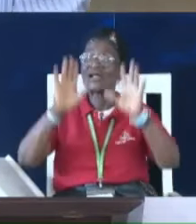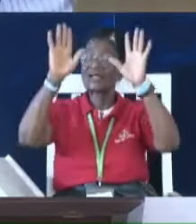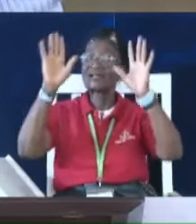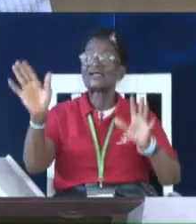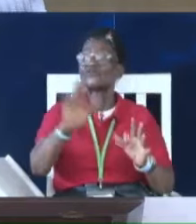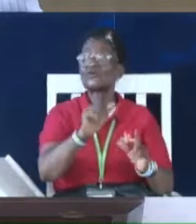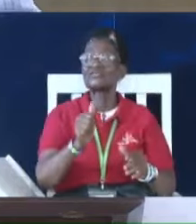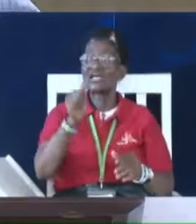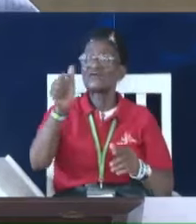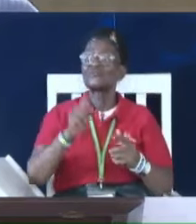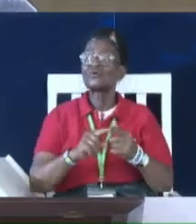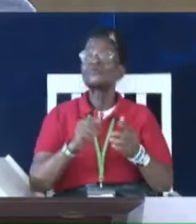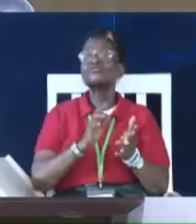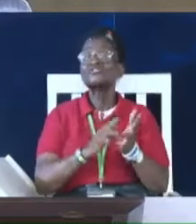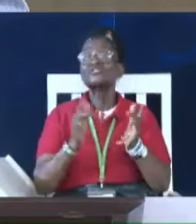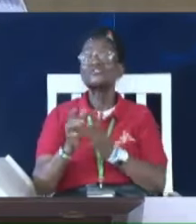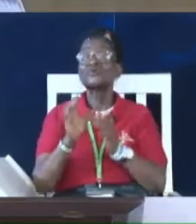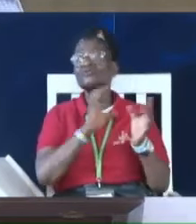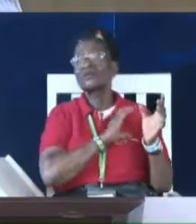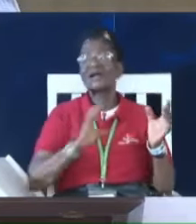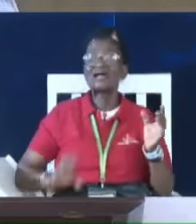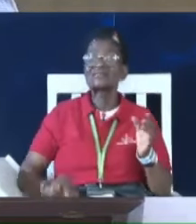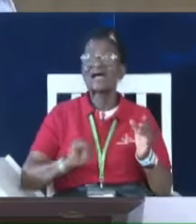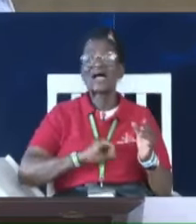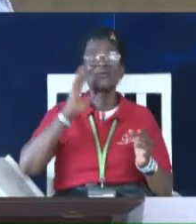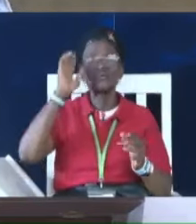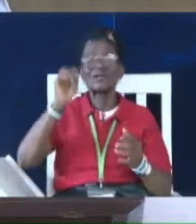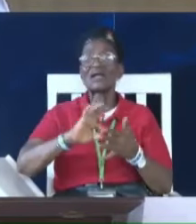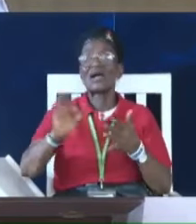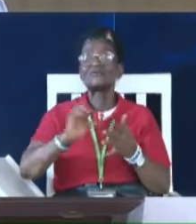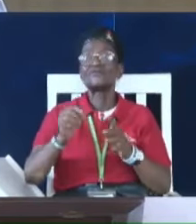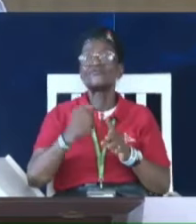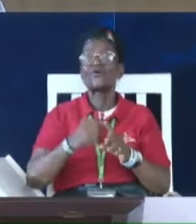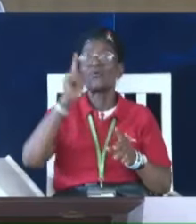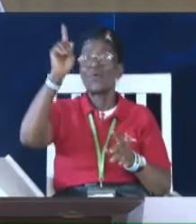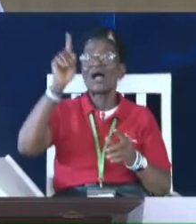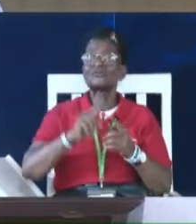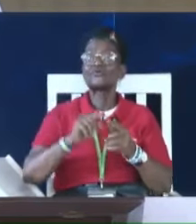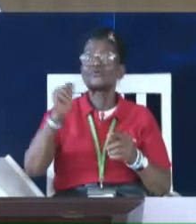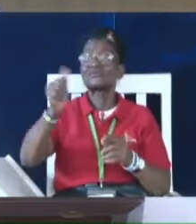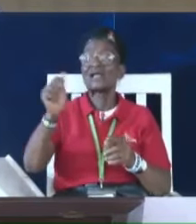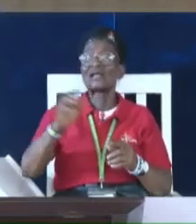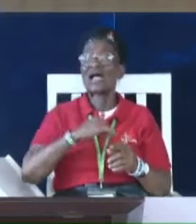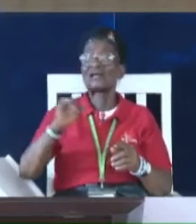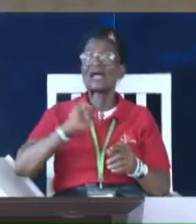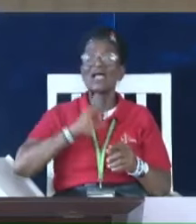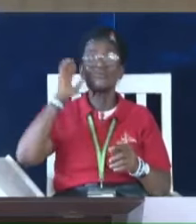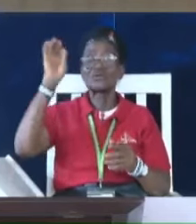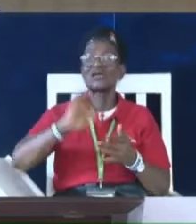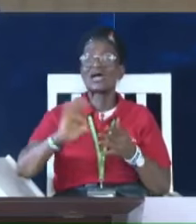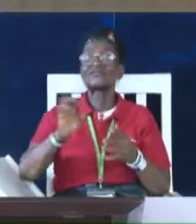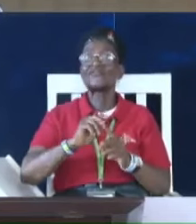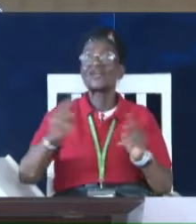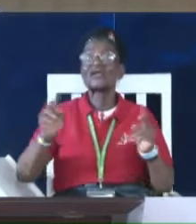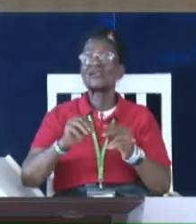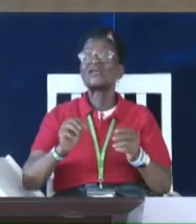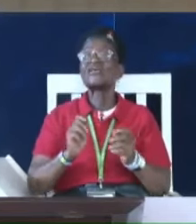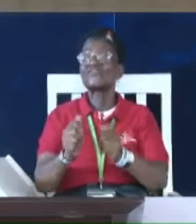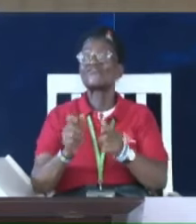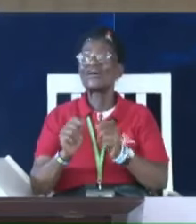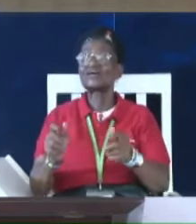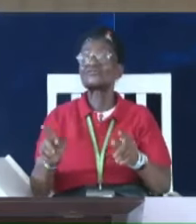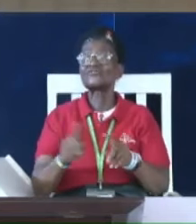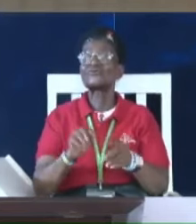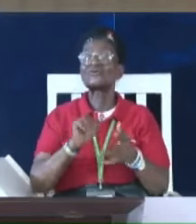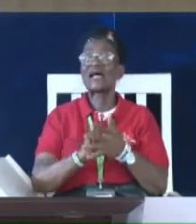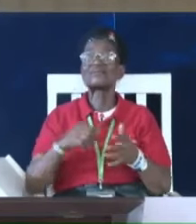front. I'm going to count from 1 to 10, but I will count very fast. We can settle the case